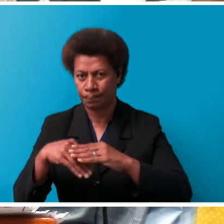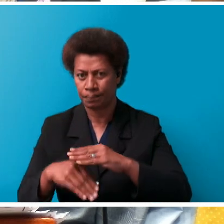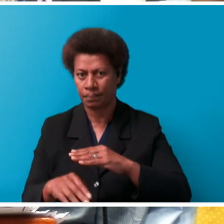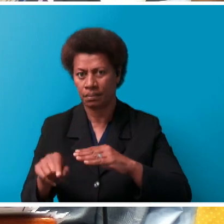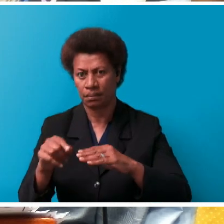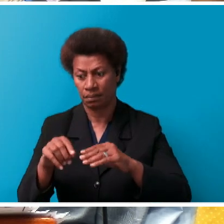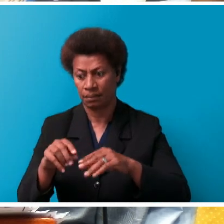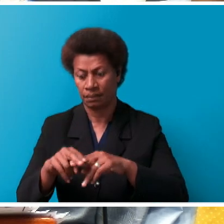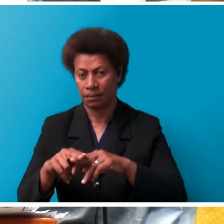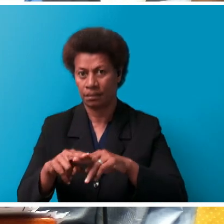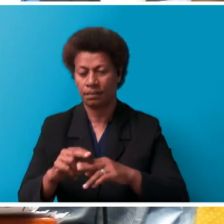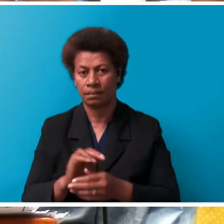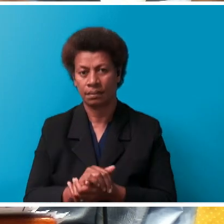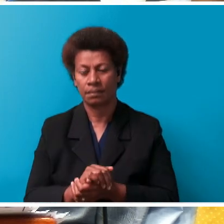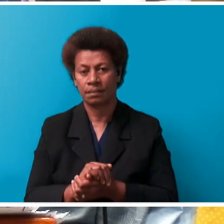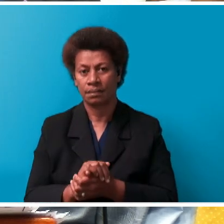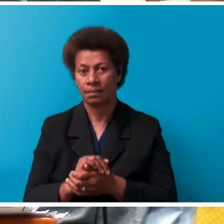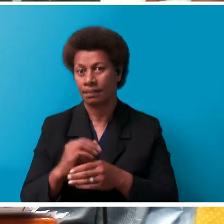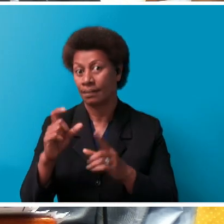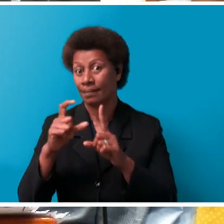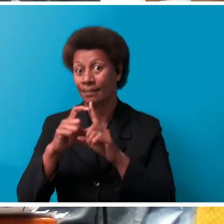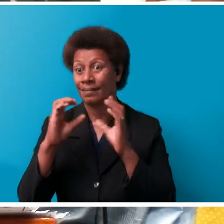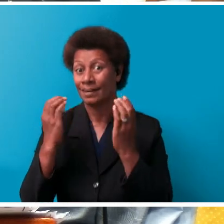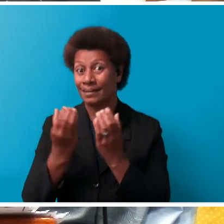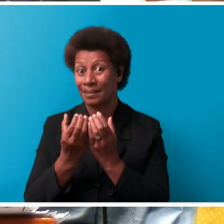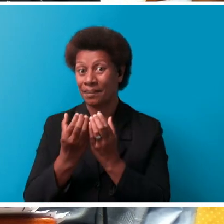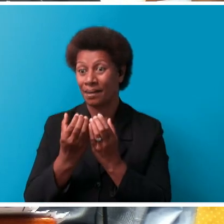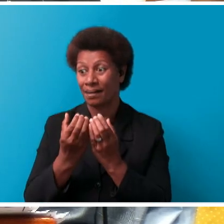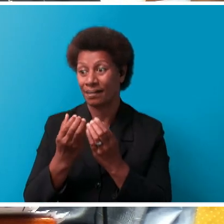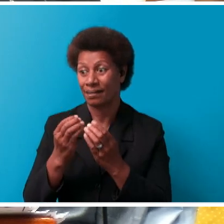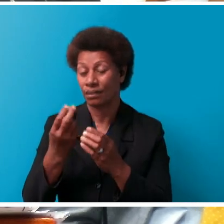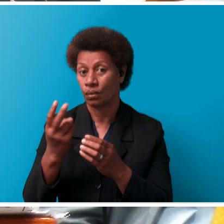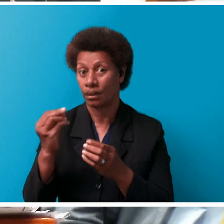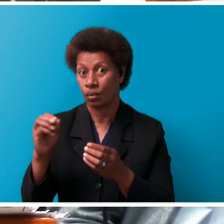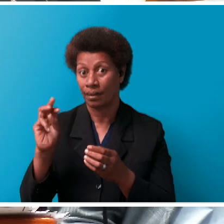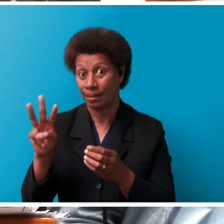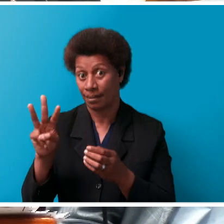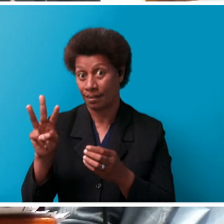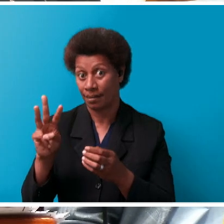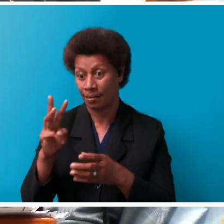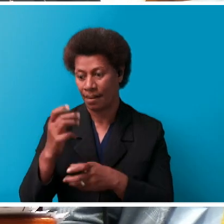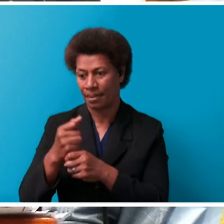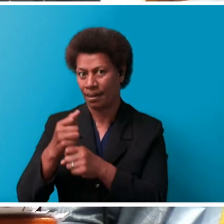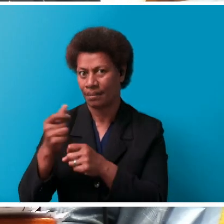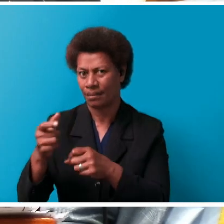in the progress of their work. As of December 2023, there were 44